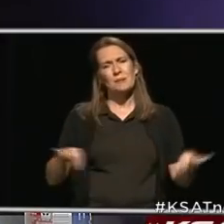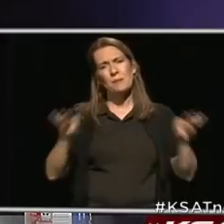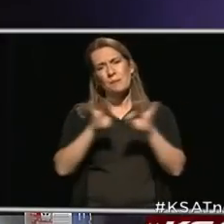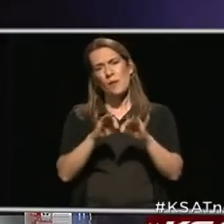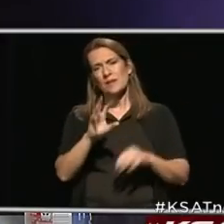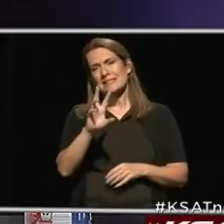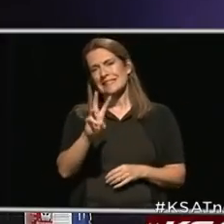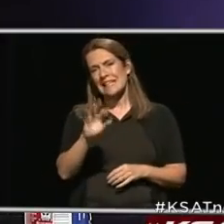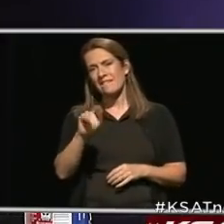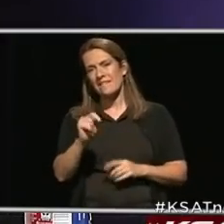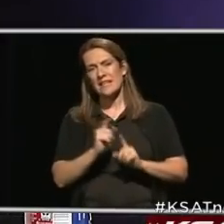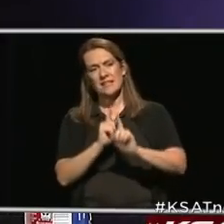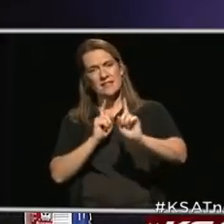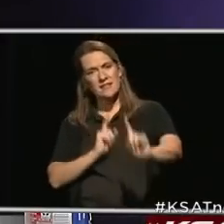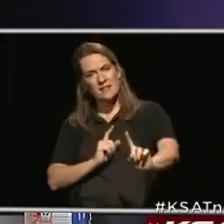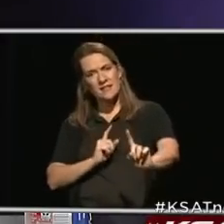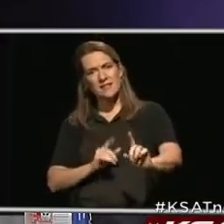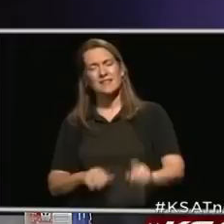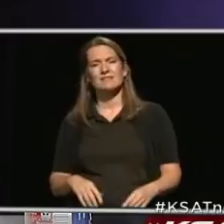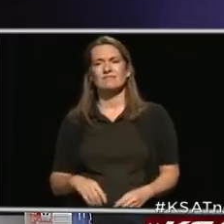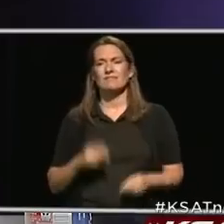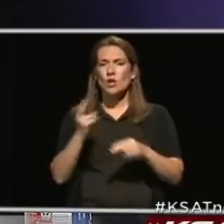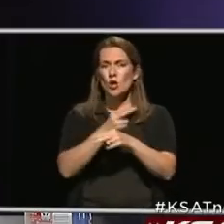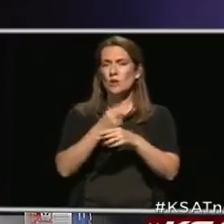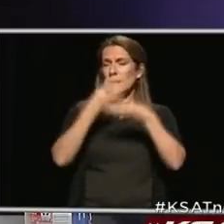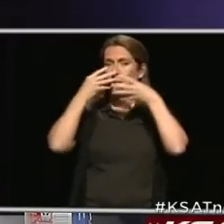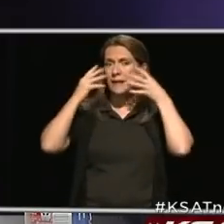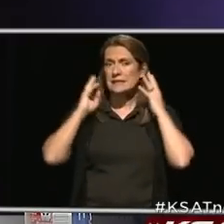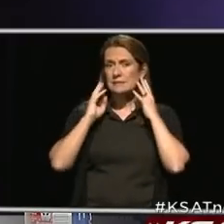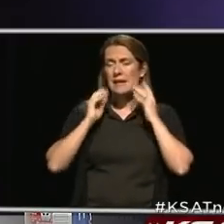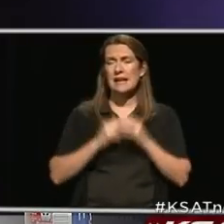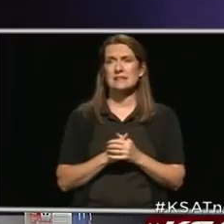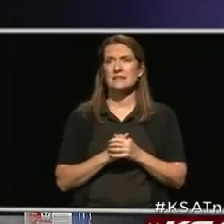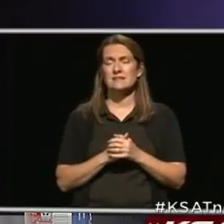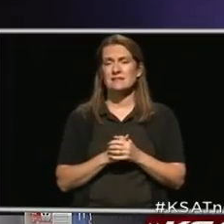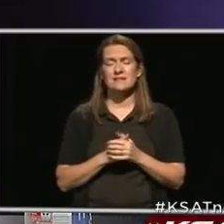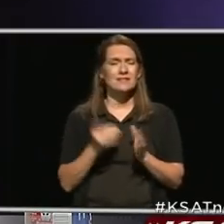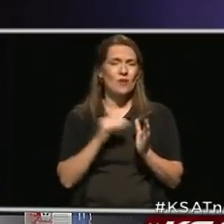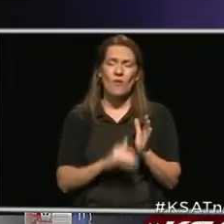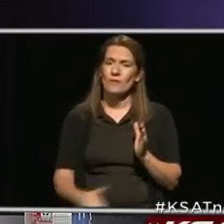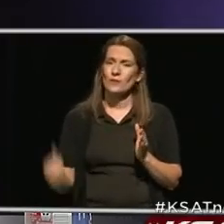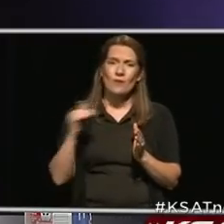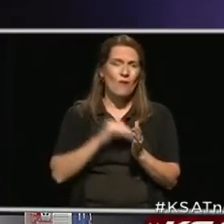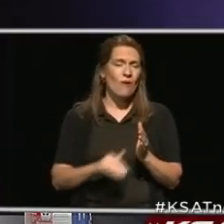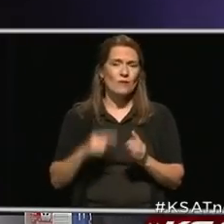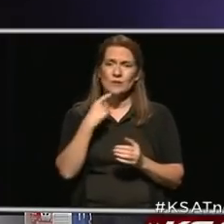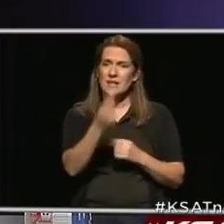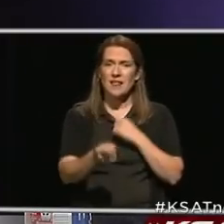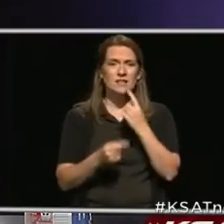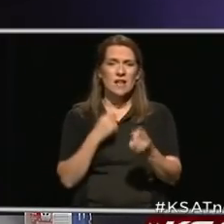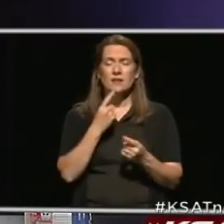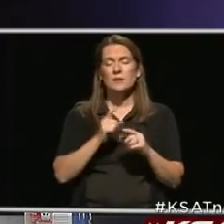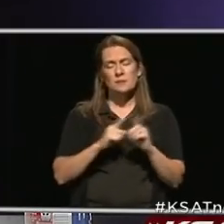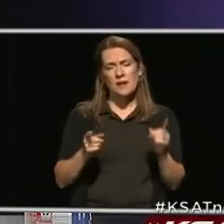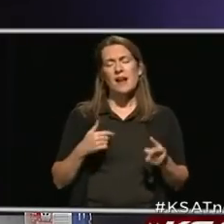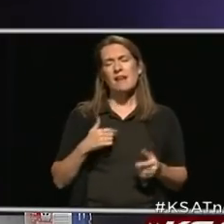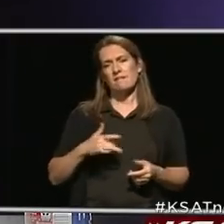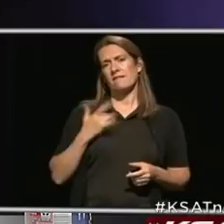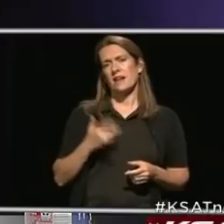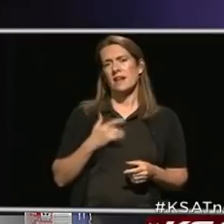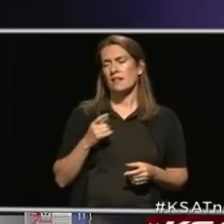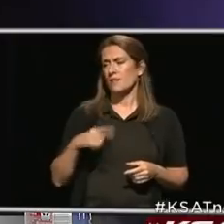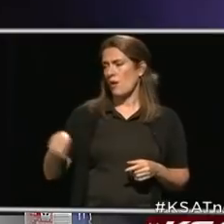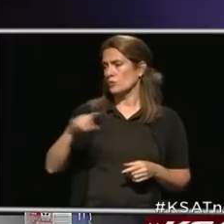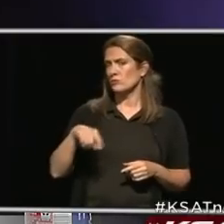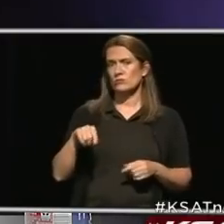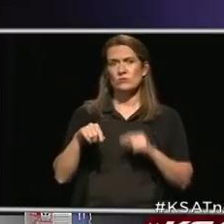the face mask and, you know, doing all the other things we say over and over. But both those establishments that I was in